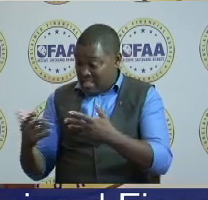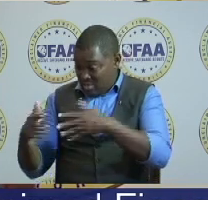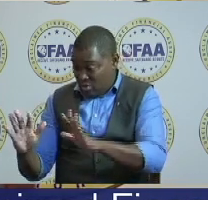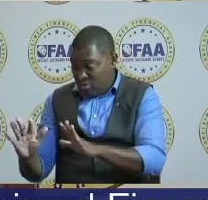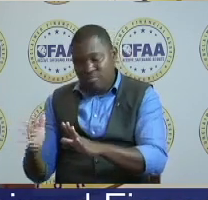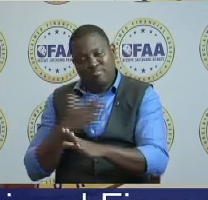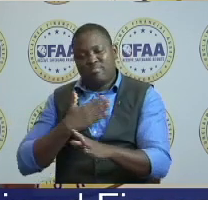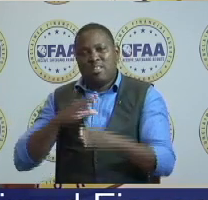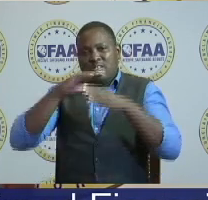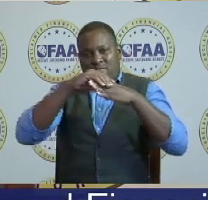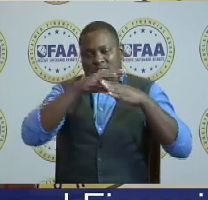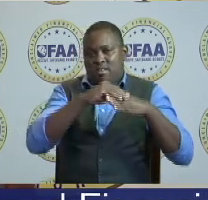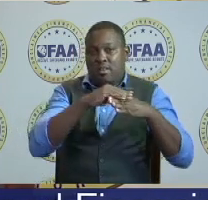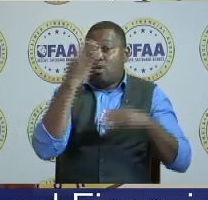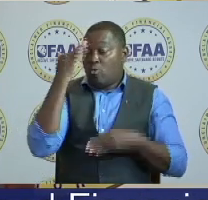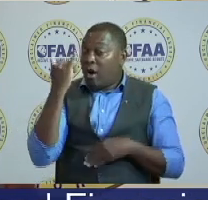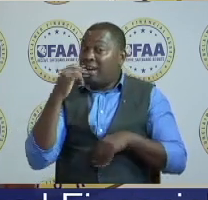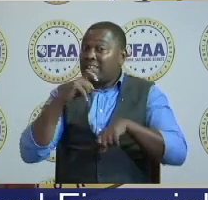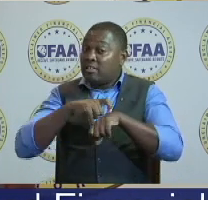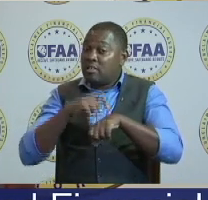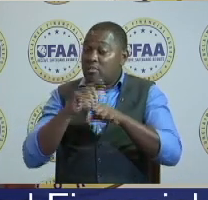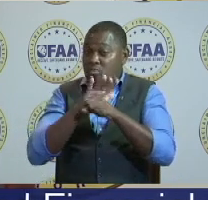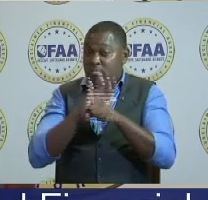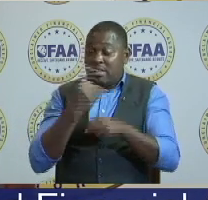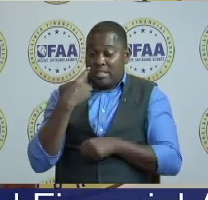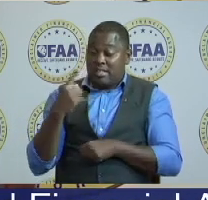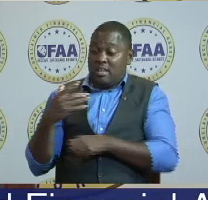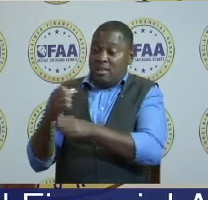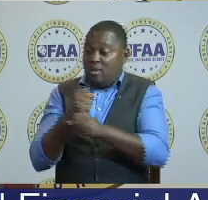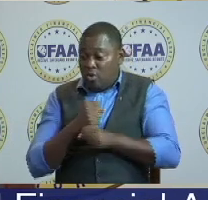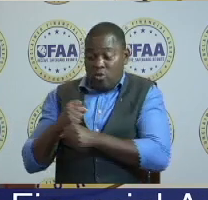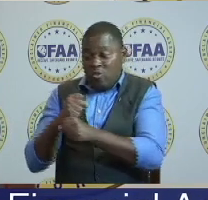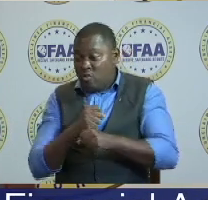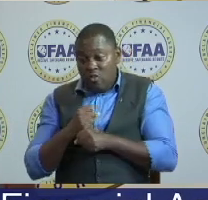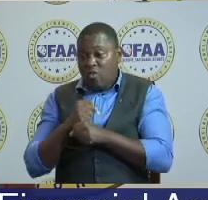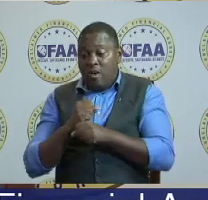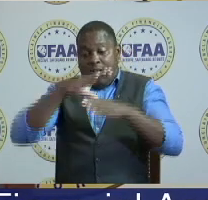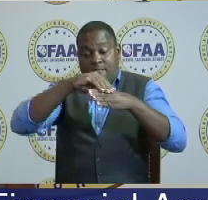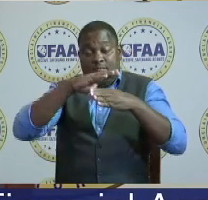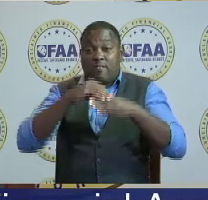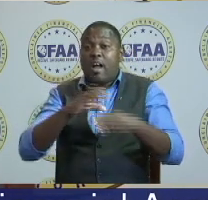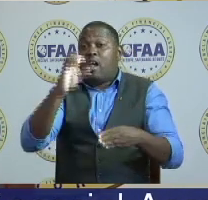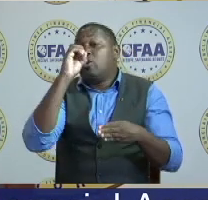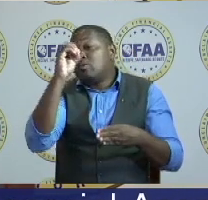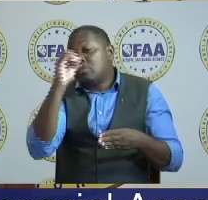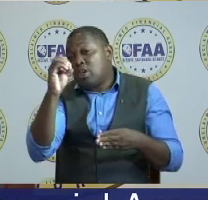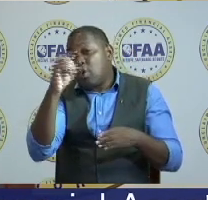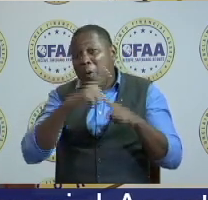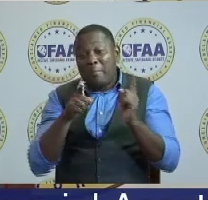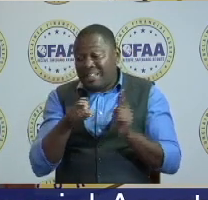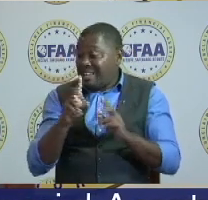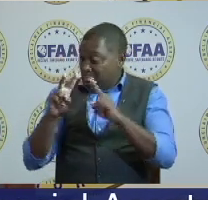other times, we have seen holders whereby they just file nil returns without really taking